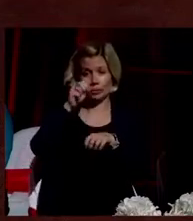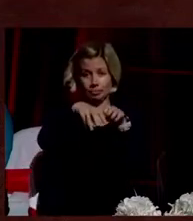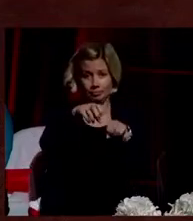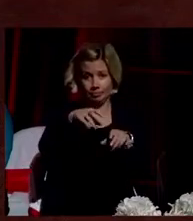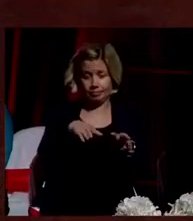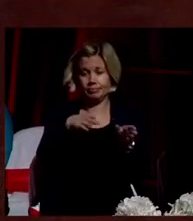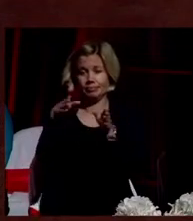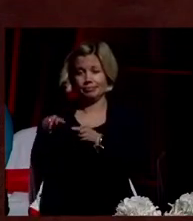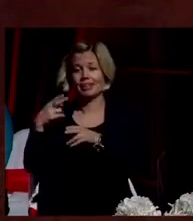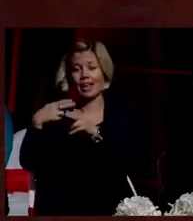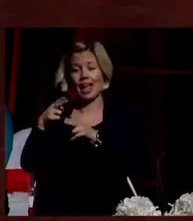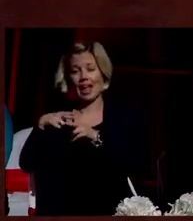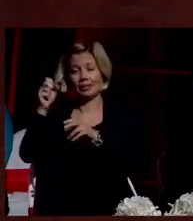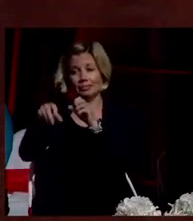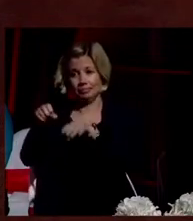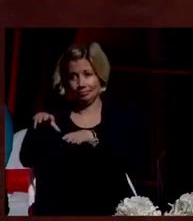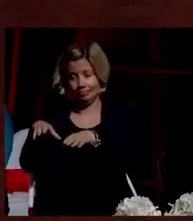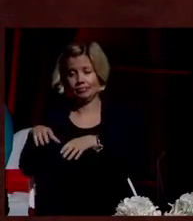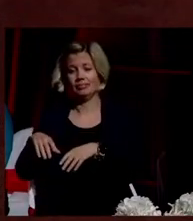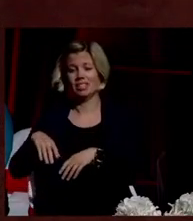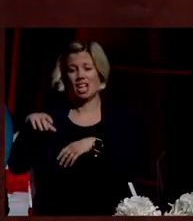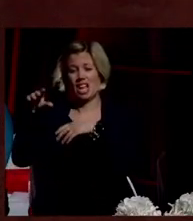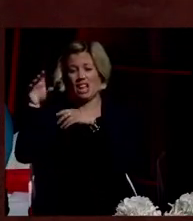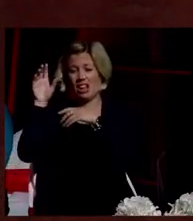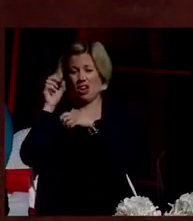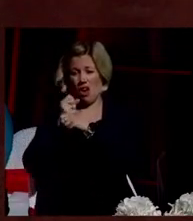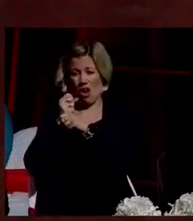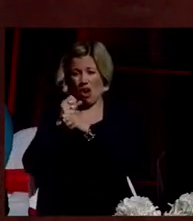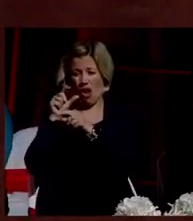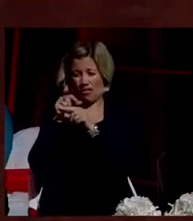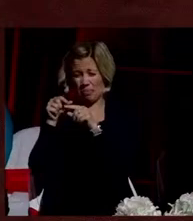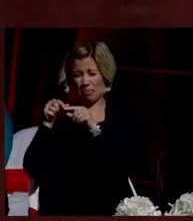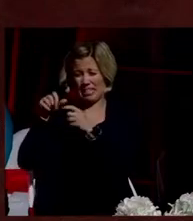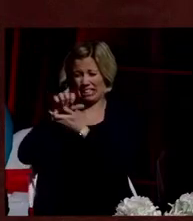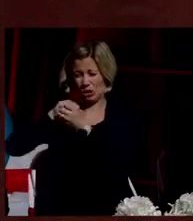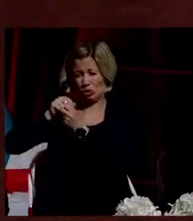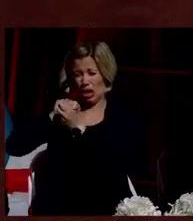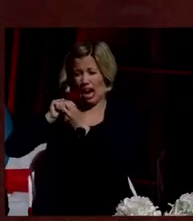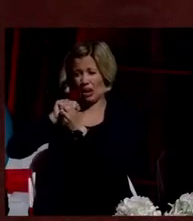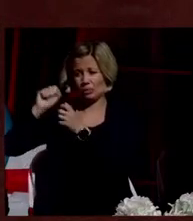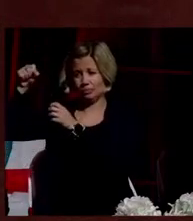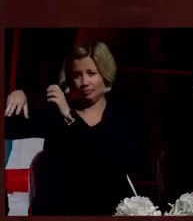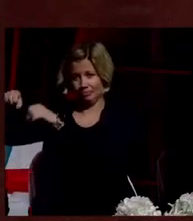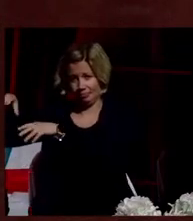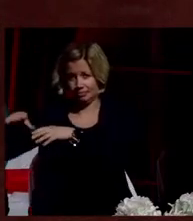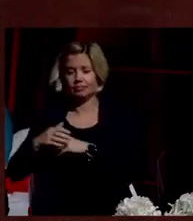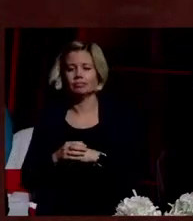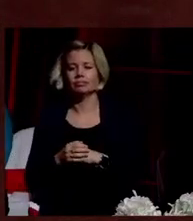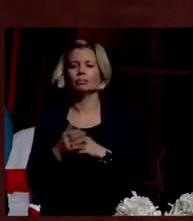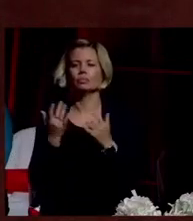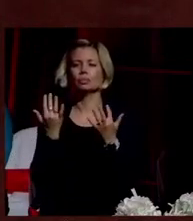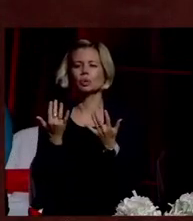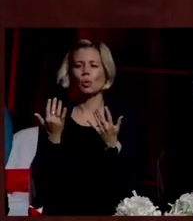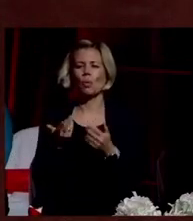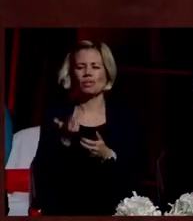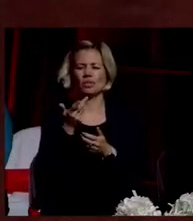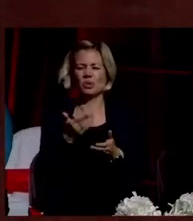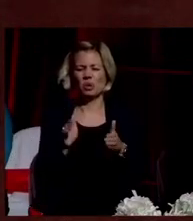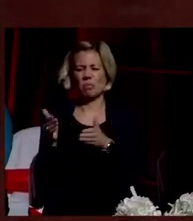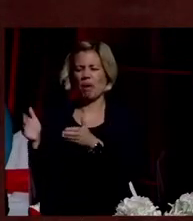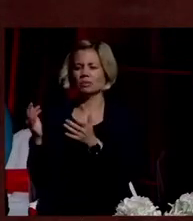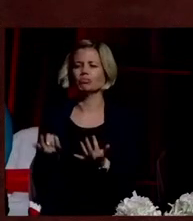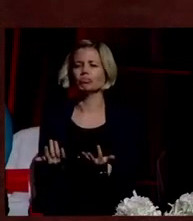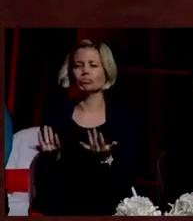and ground coffee beans in the 3rd pot. He then let them boil without saying a word to his daughter, and the daughter